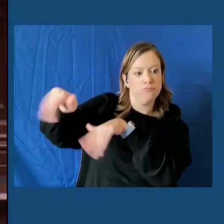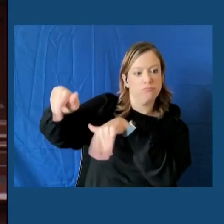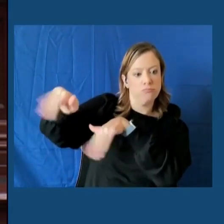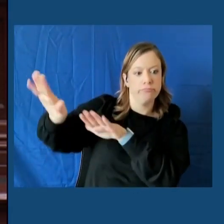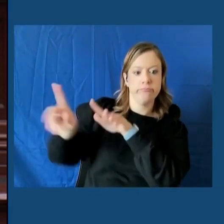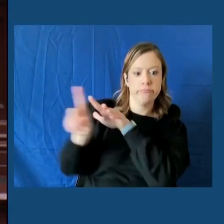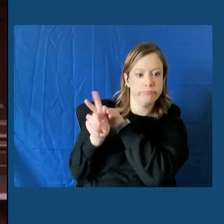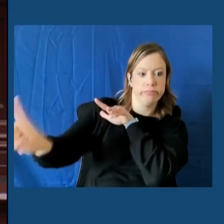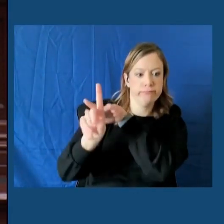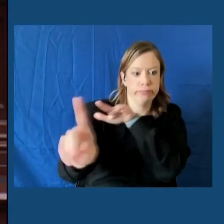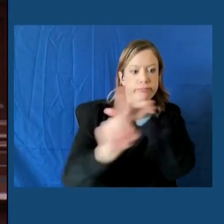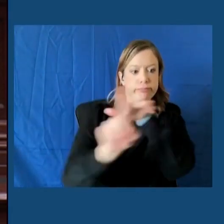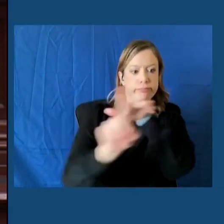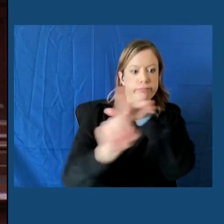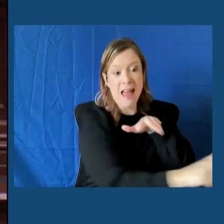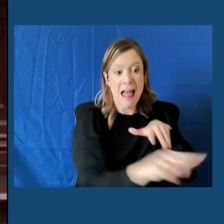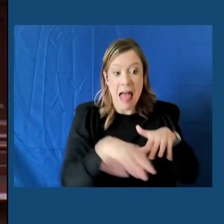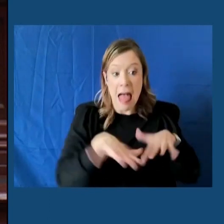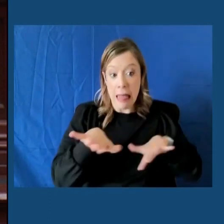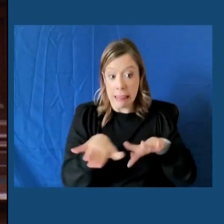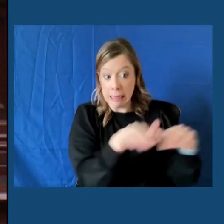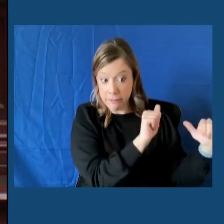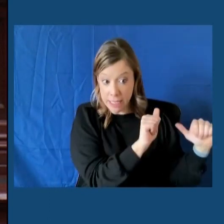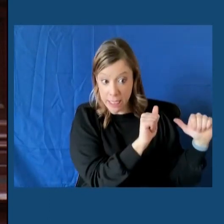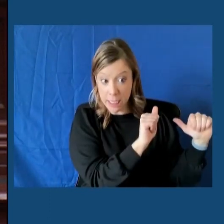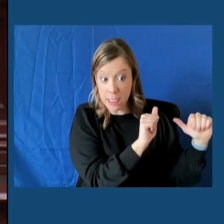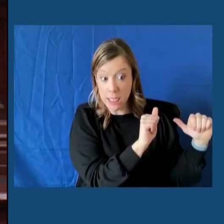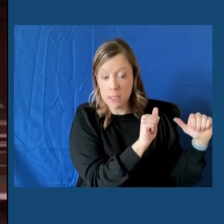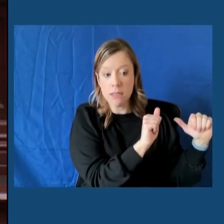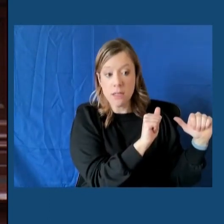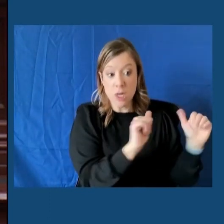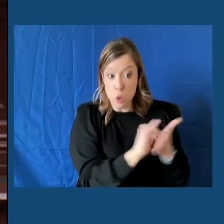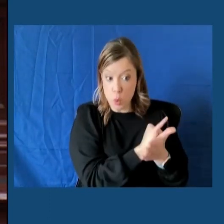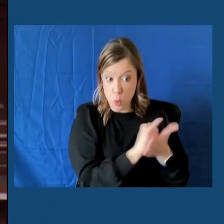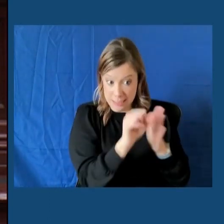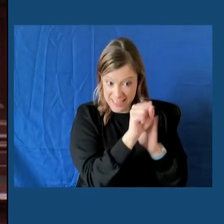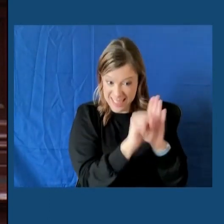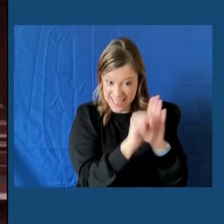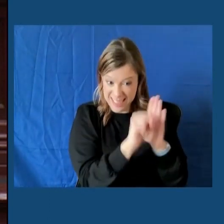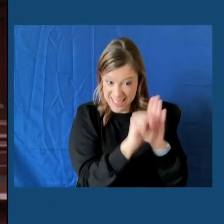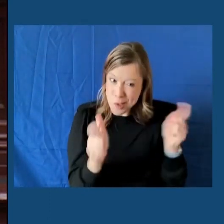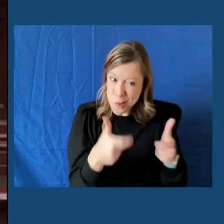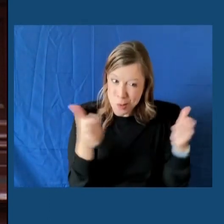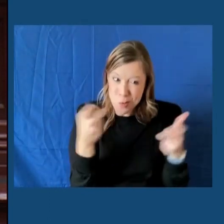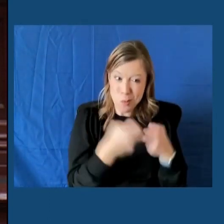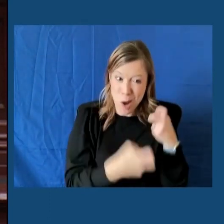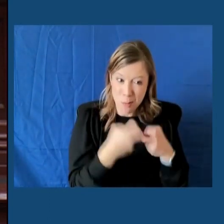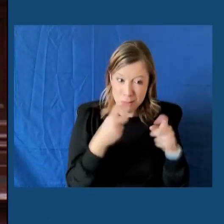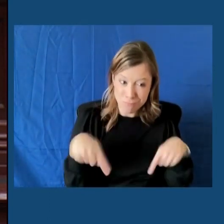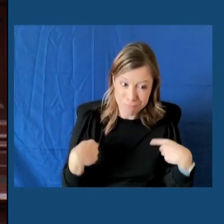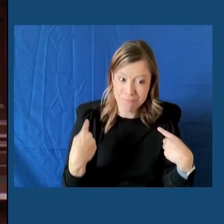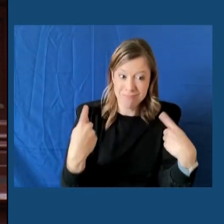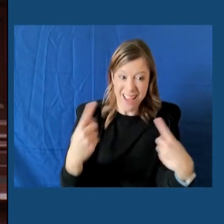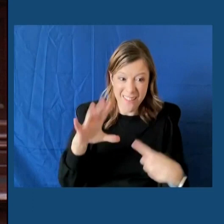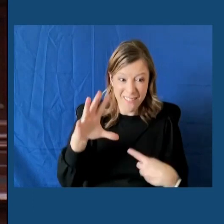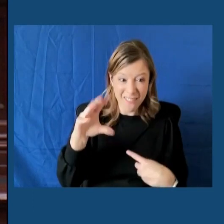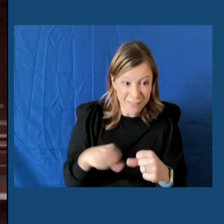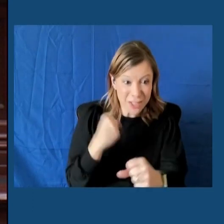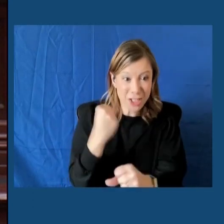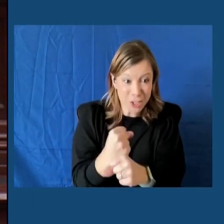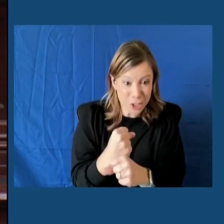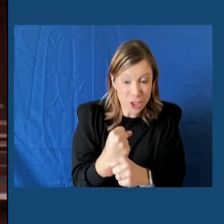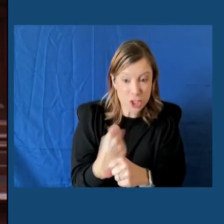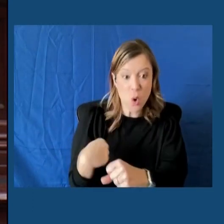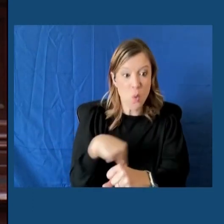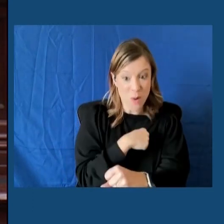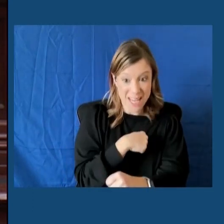a problem we need to talk about. For 50 years, we've been hemorrhaging families who